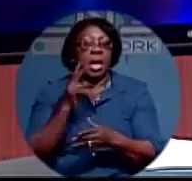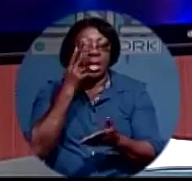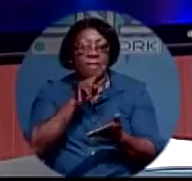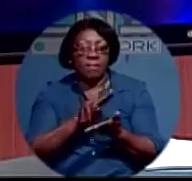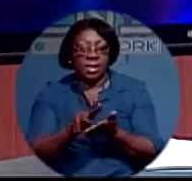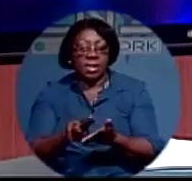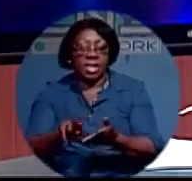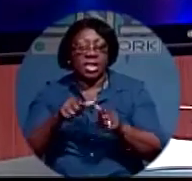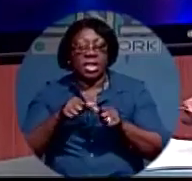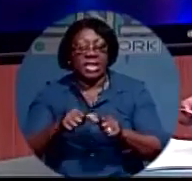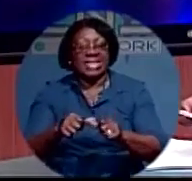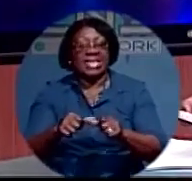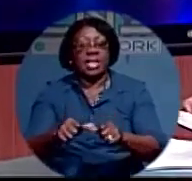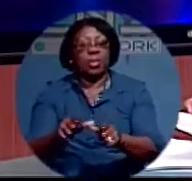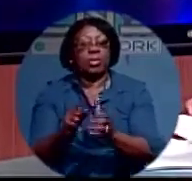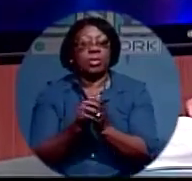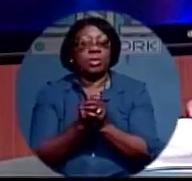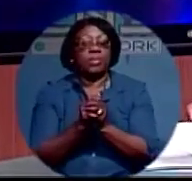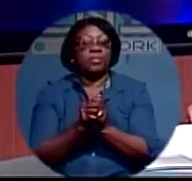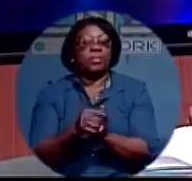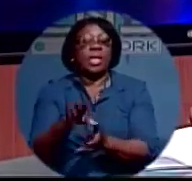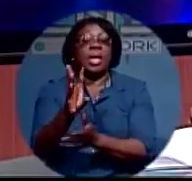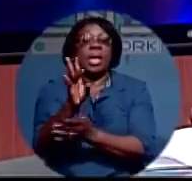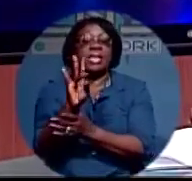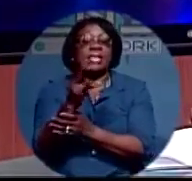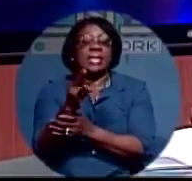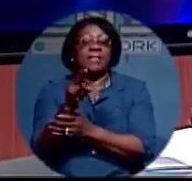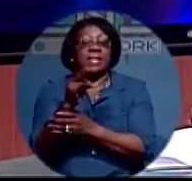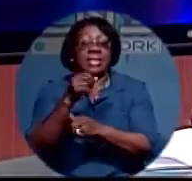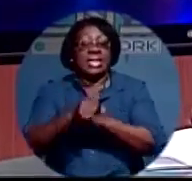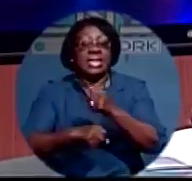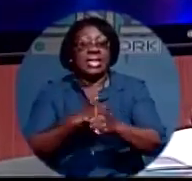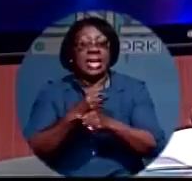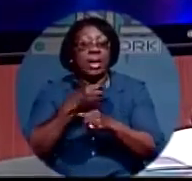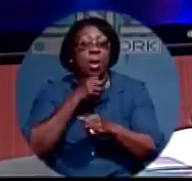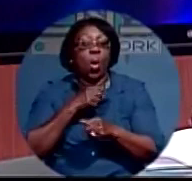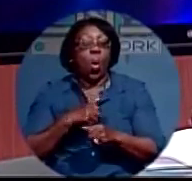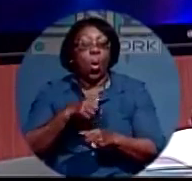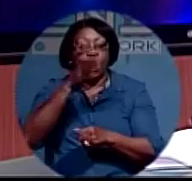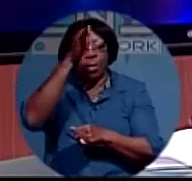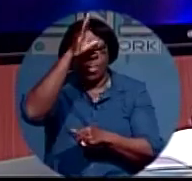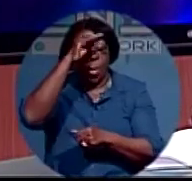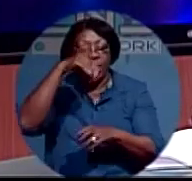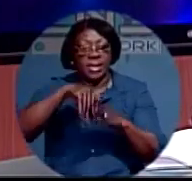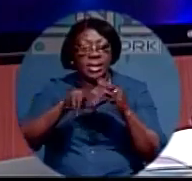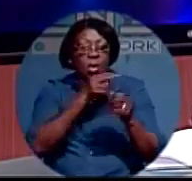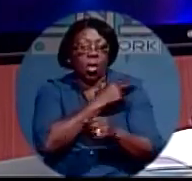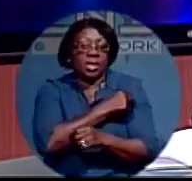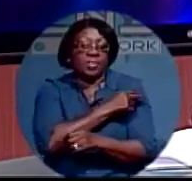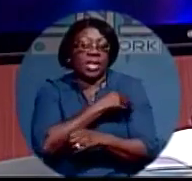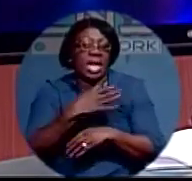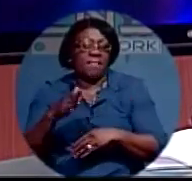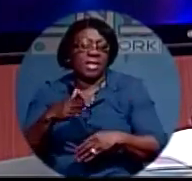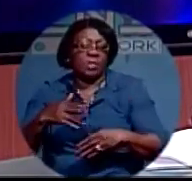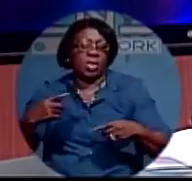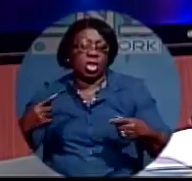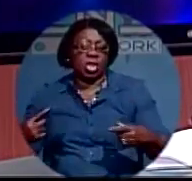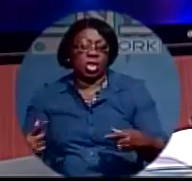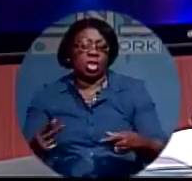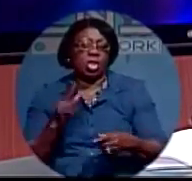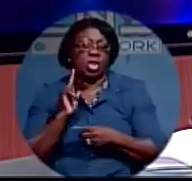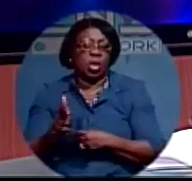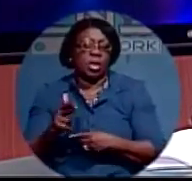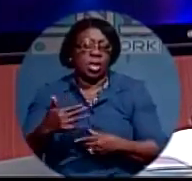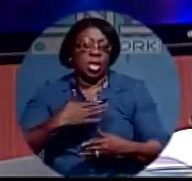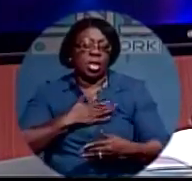is ongoing. A 17-year-old boy of Yamacraw Hill Road is in hospital after being shot to the chest last night.